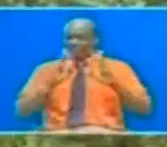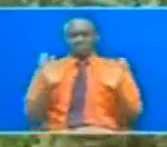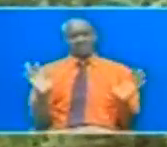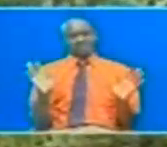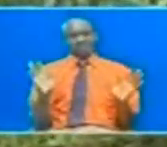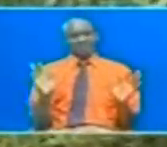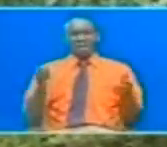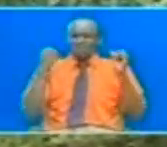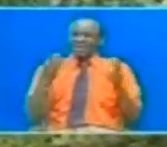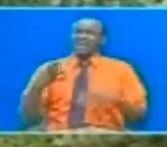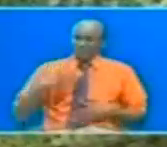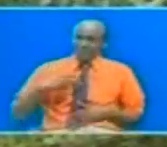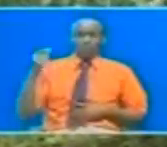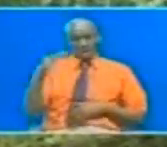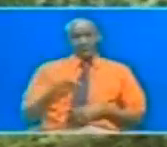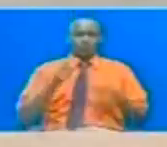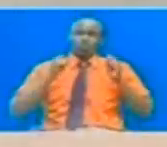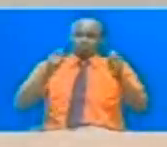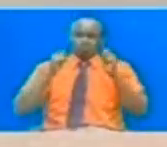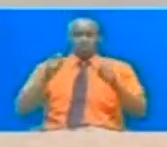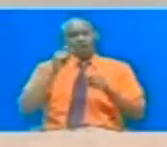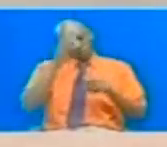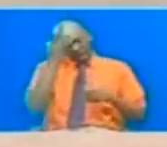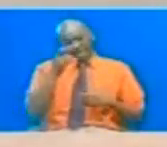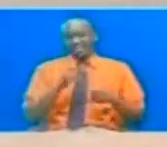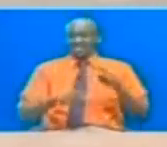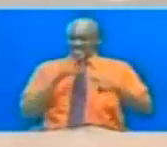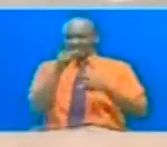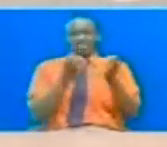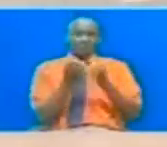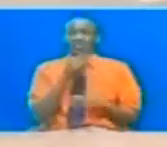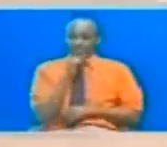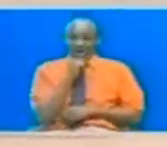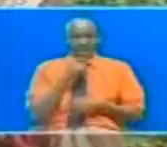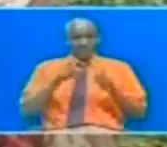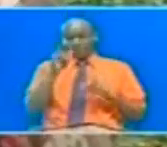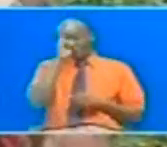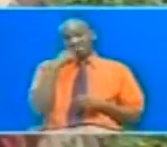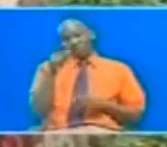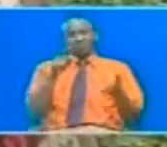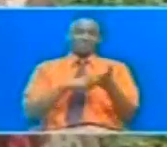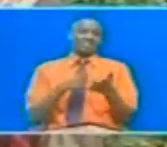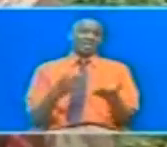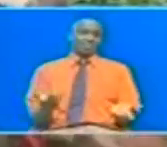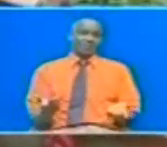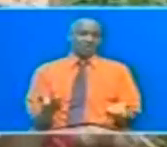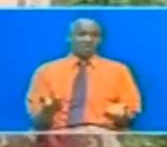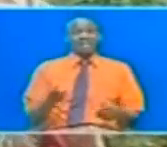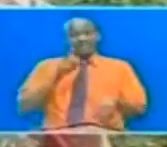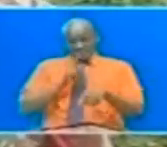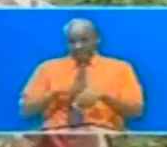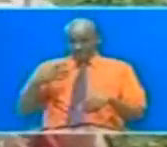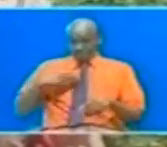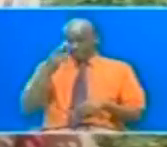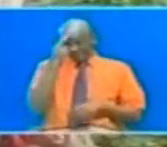of people gathered to protest the killing of the businessman, but the police believe the shooting was an accident. We were trying to scare the crowd because some